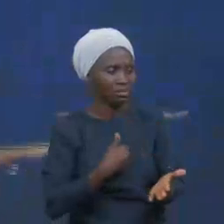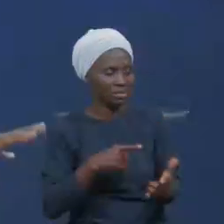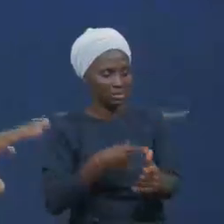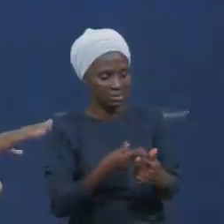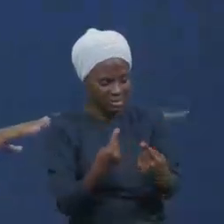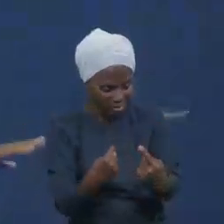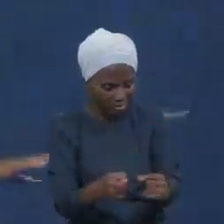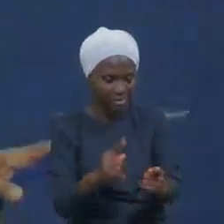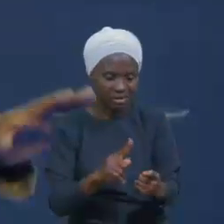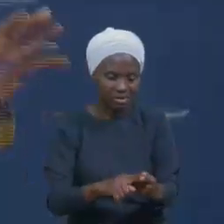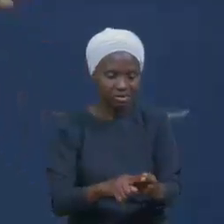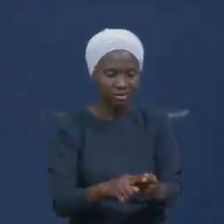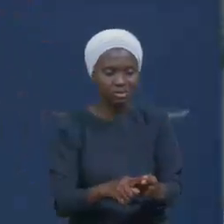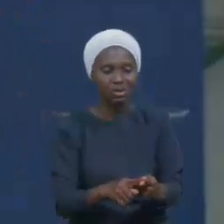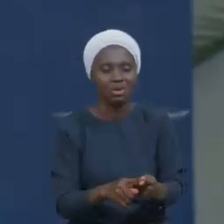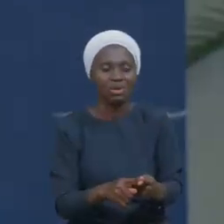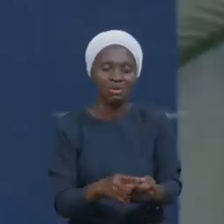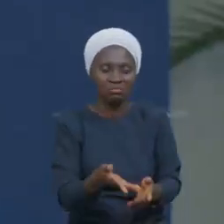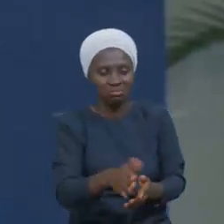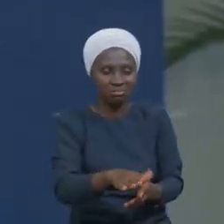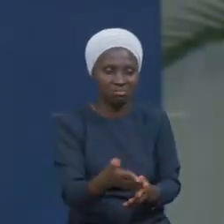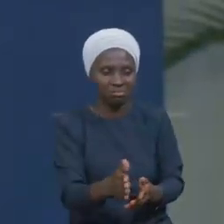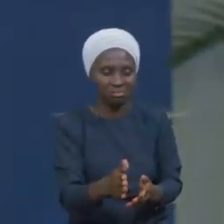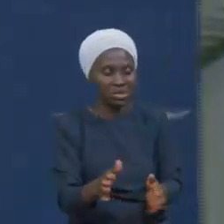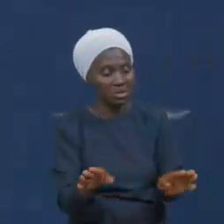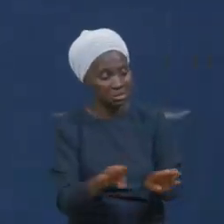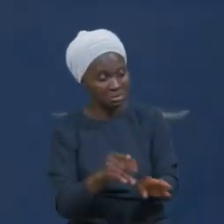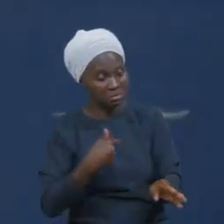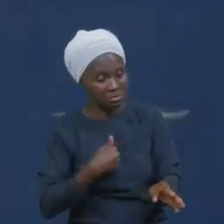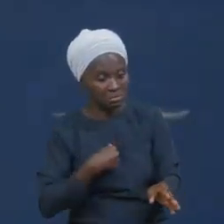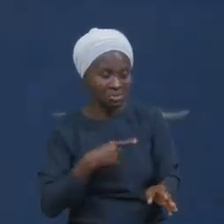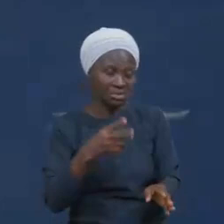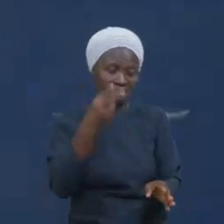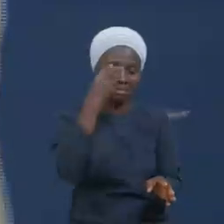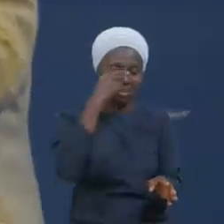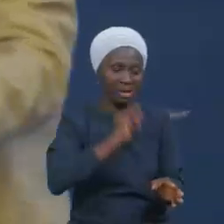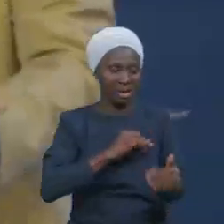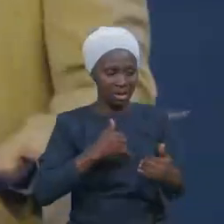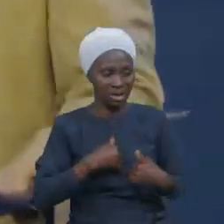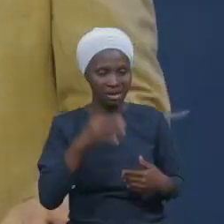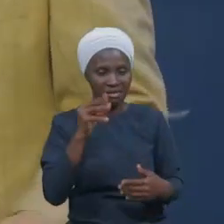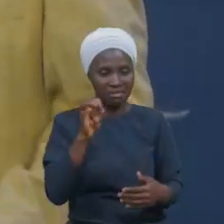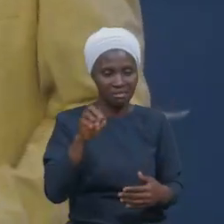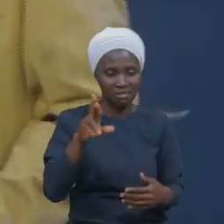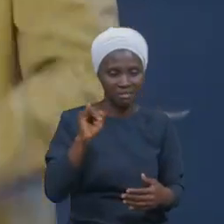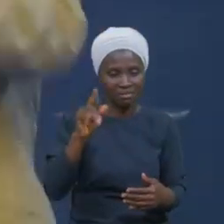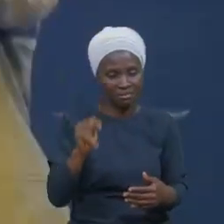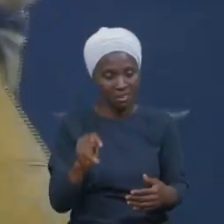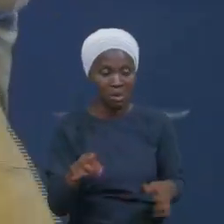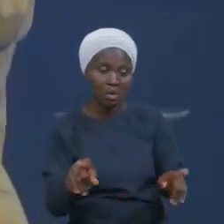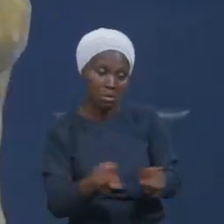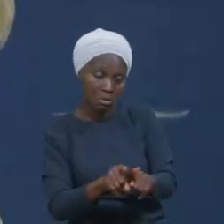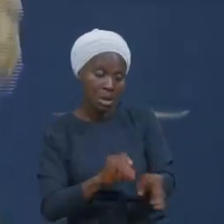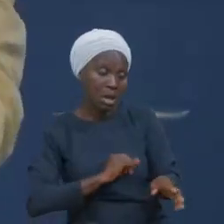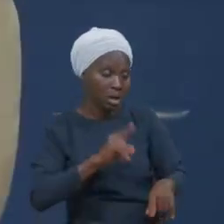I'm blind, I have marriage. Even though I cannot see, I have marriage. Do